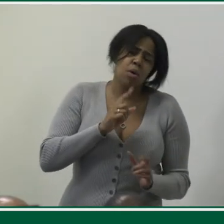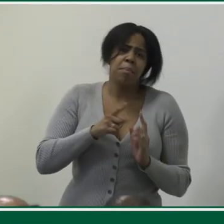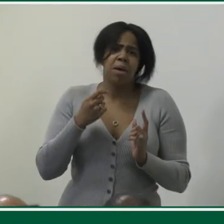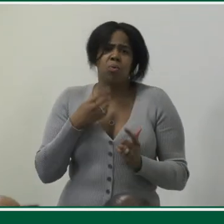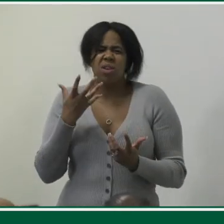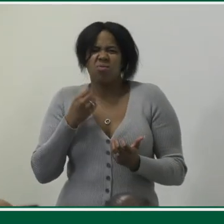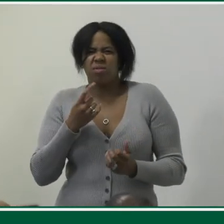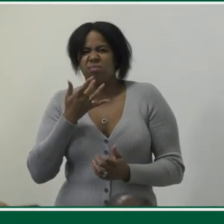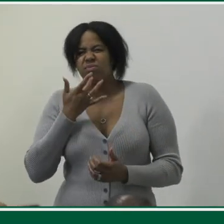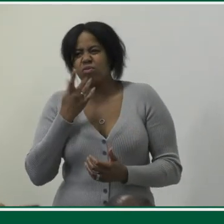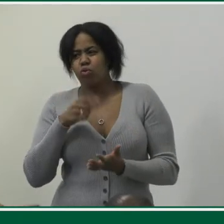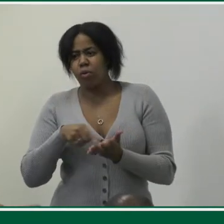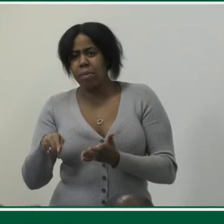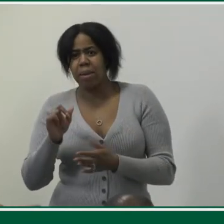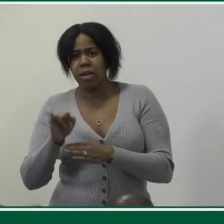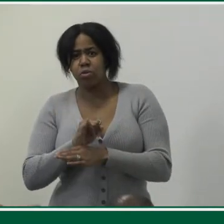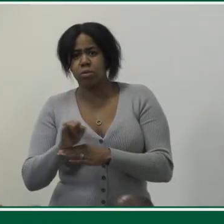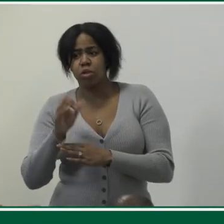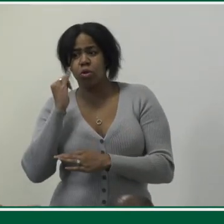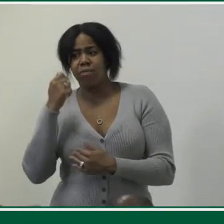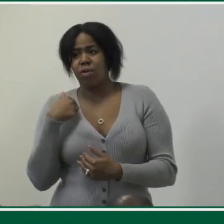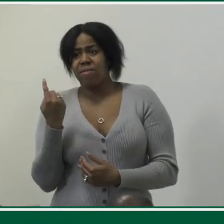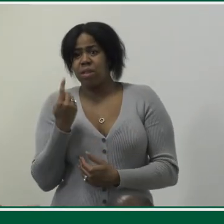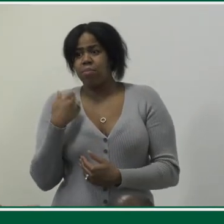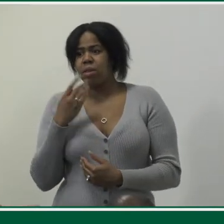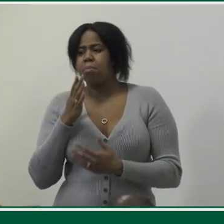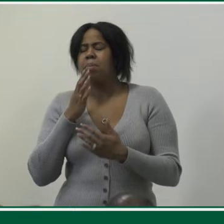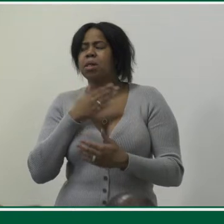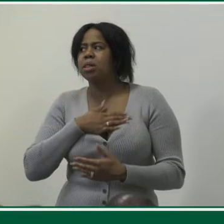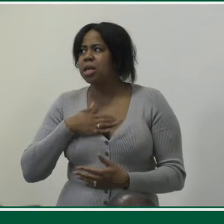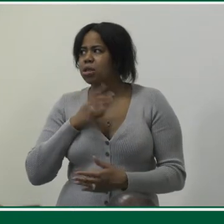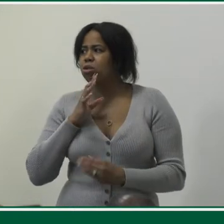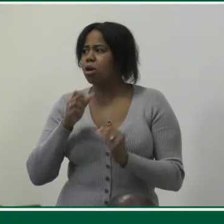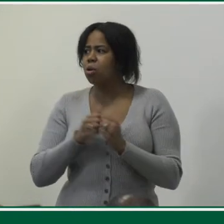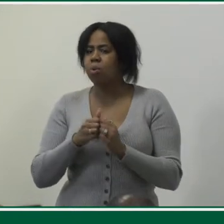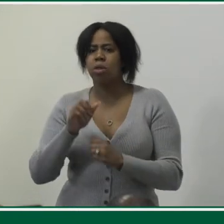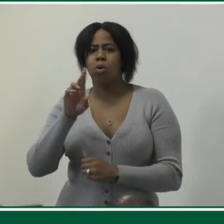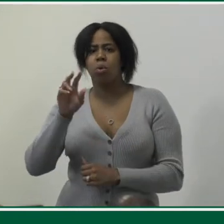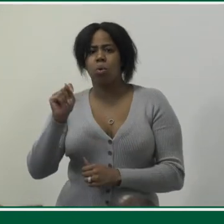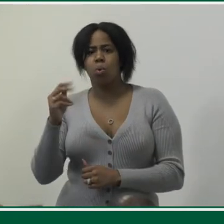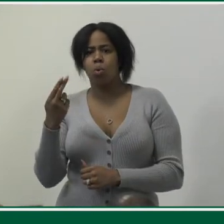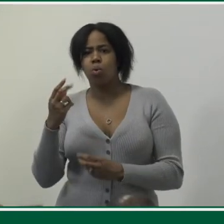students. If you have something in mind, please talk to Dr. Ati or to Ruth.